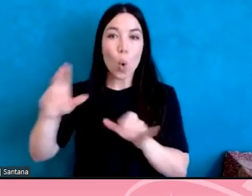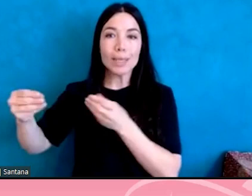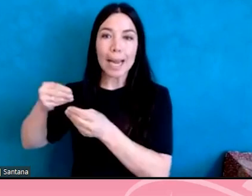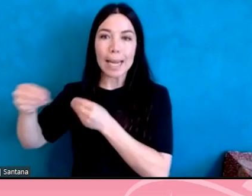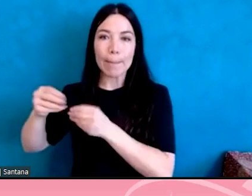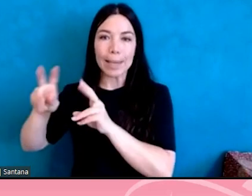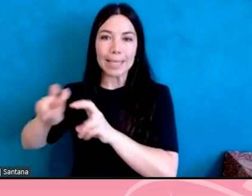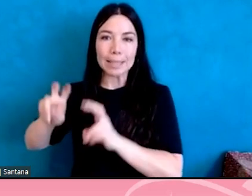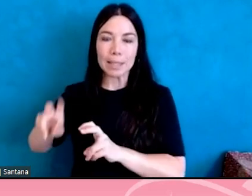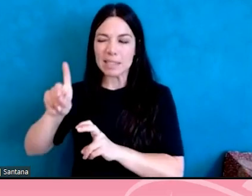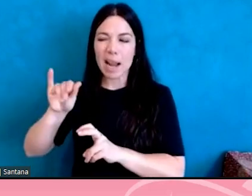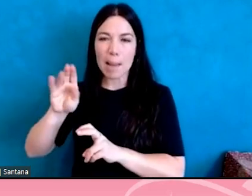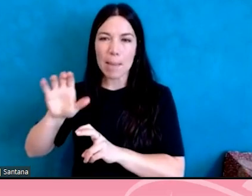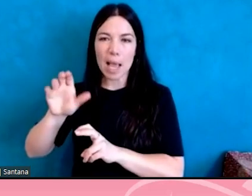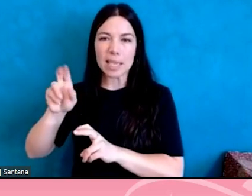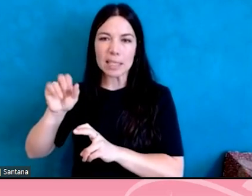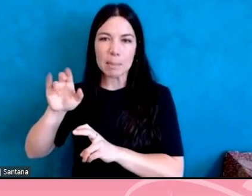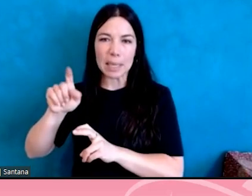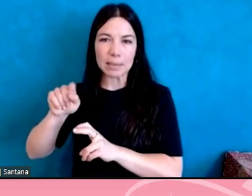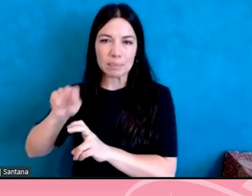dynamic assessment today.